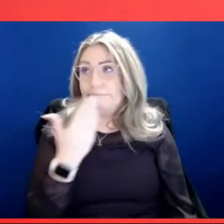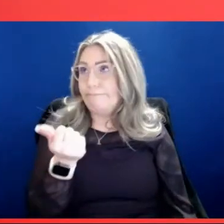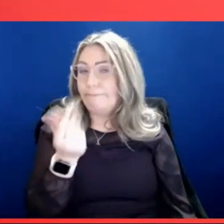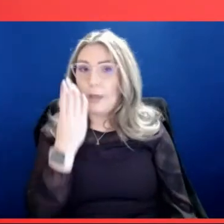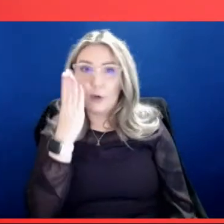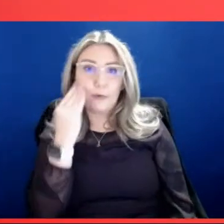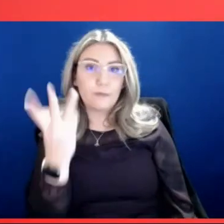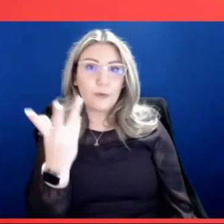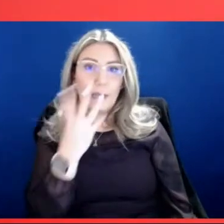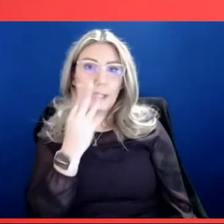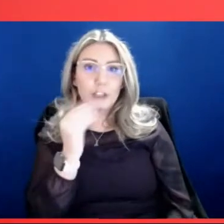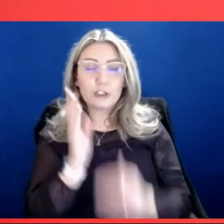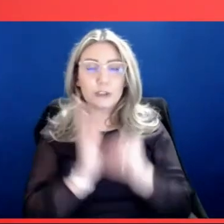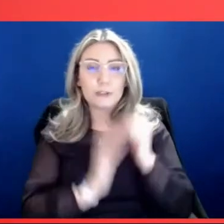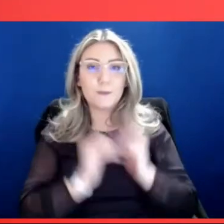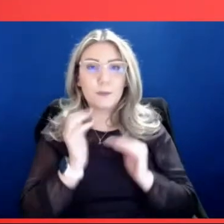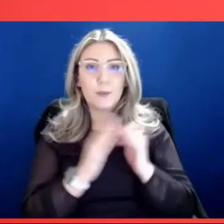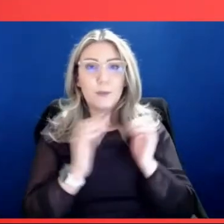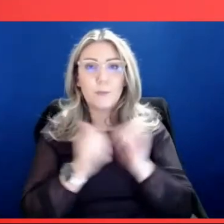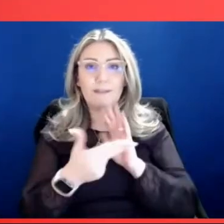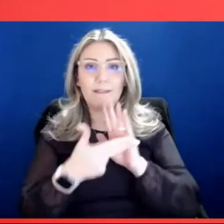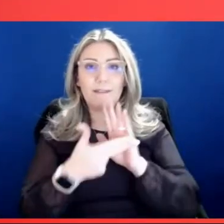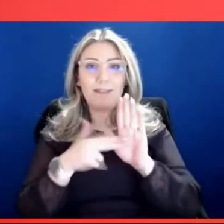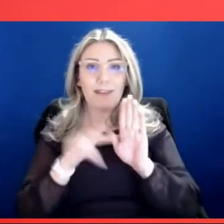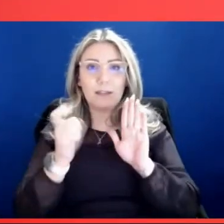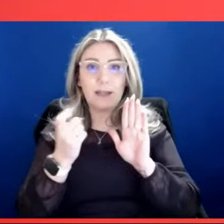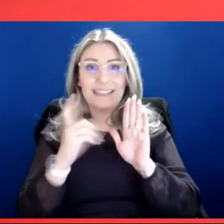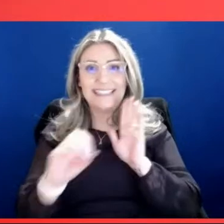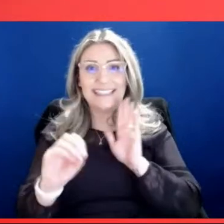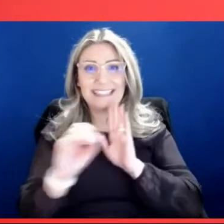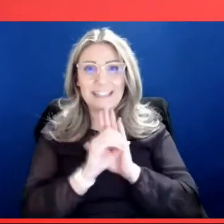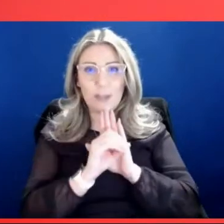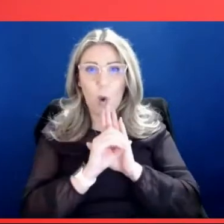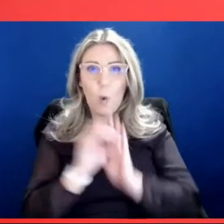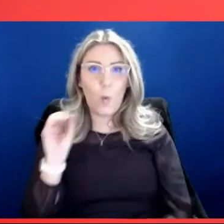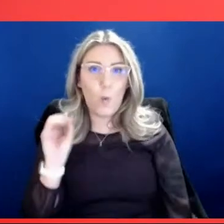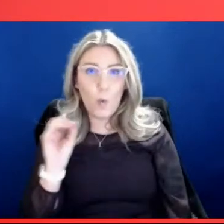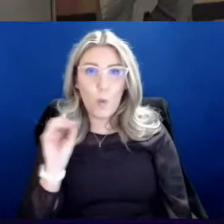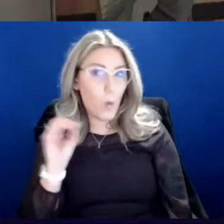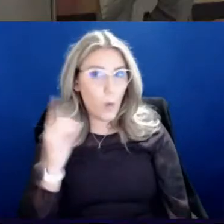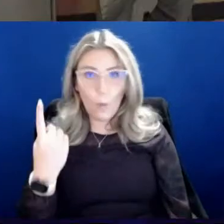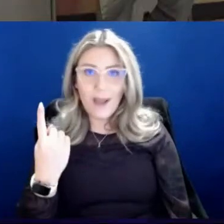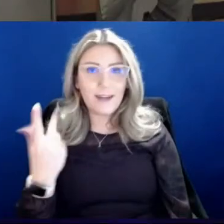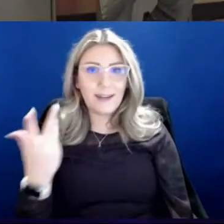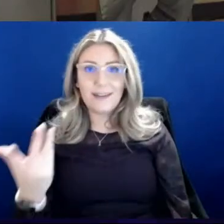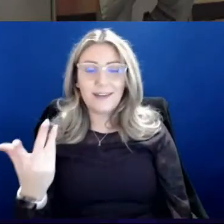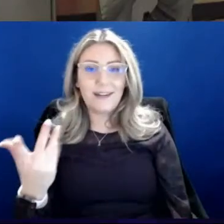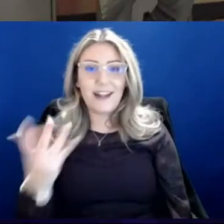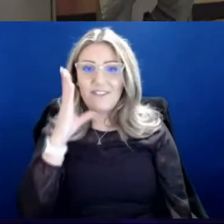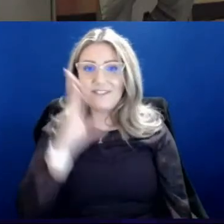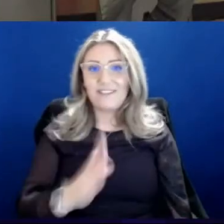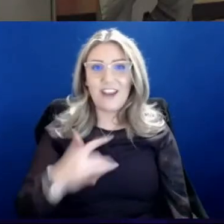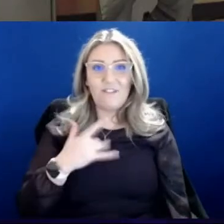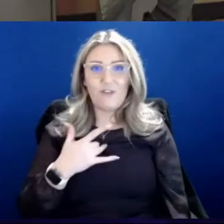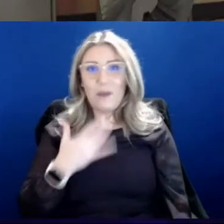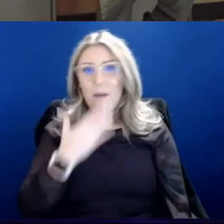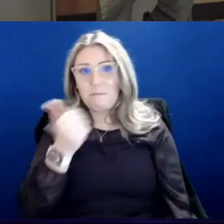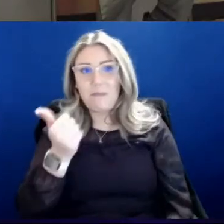their diagnosis is zero. Right. If you want to. I've never felt better after Googling anything.